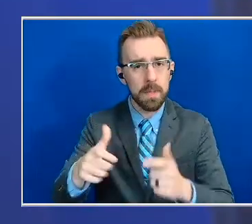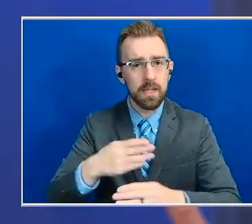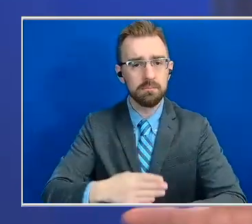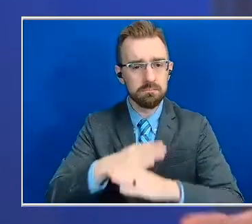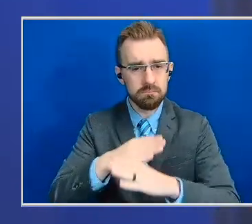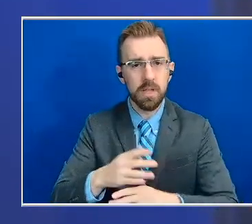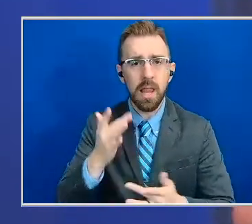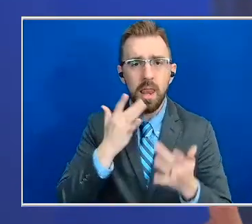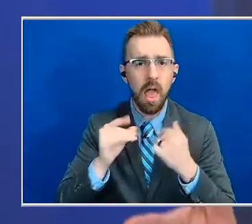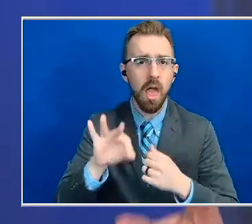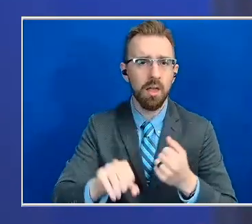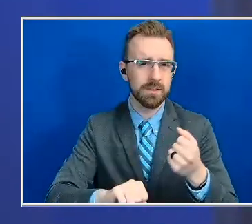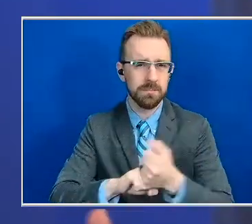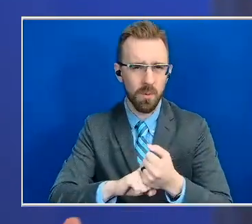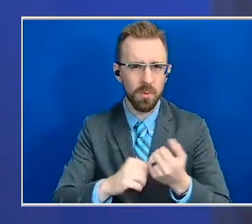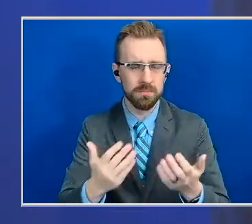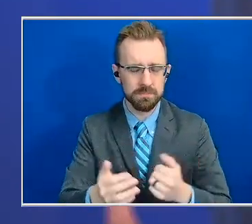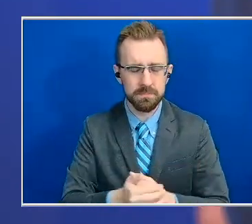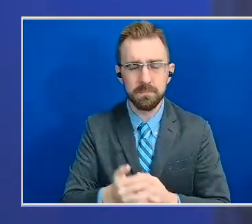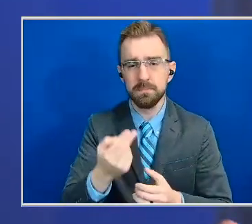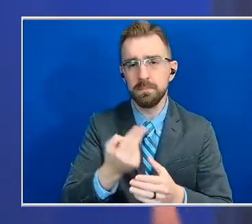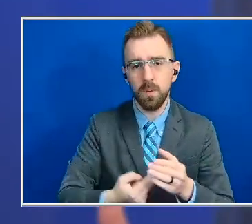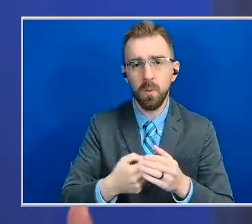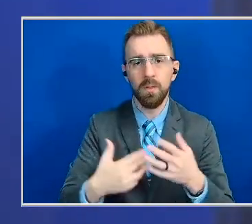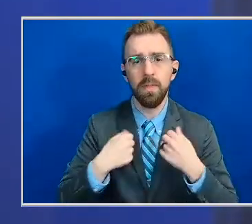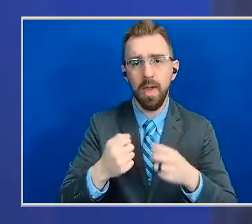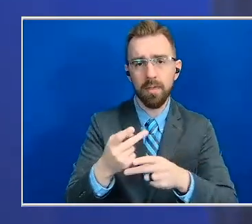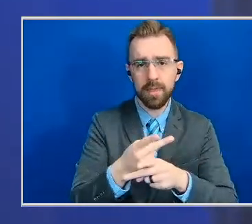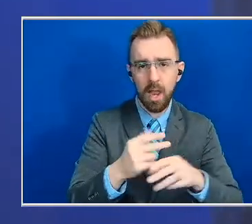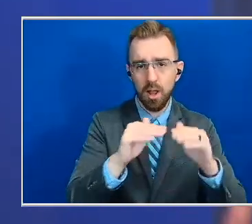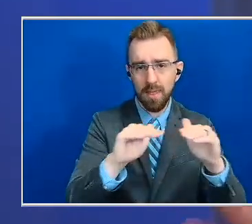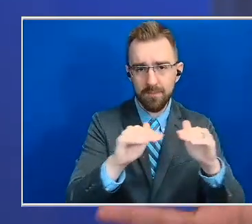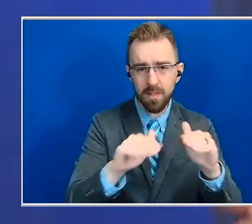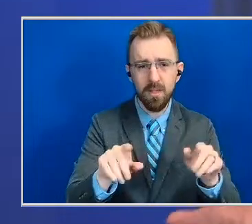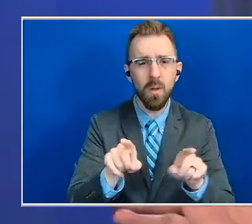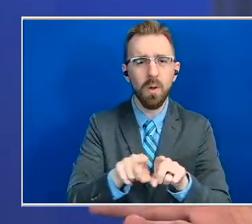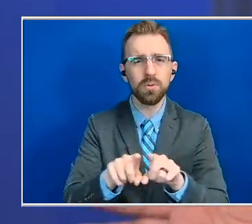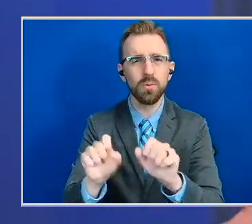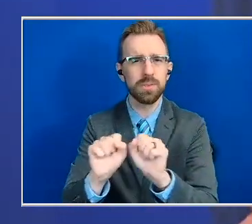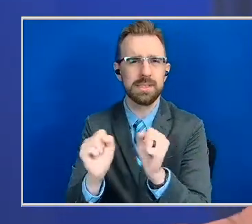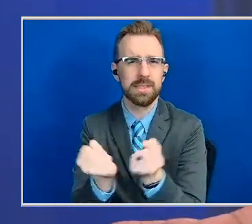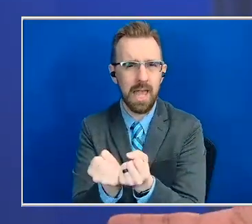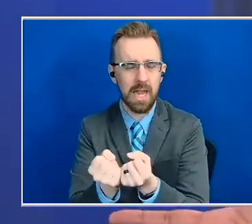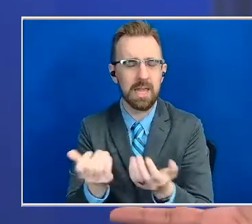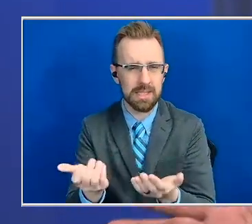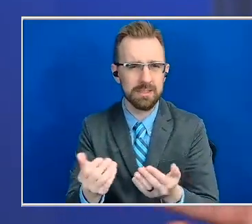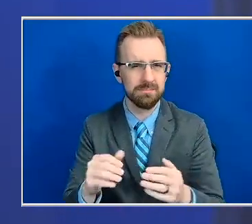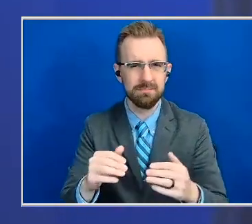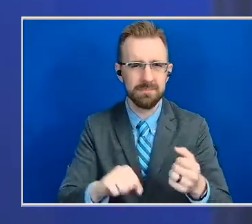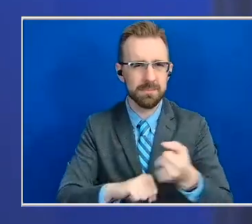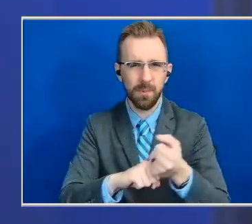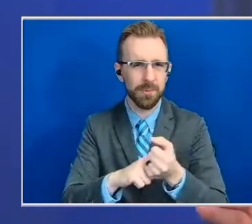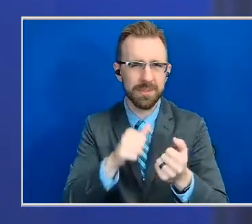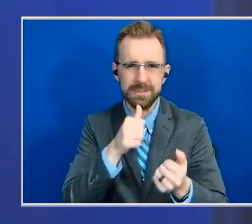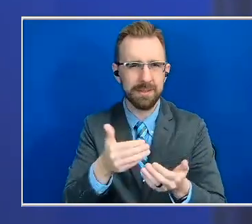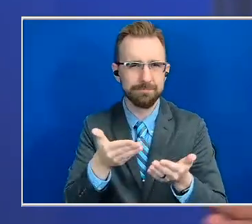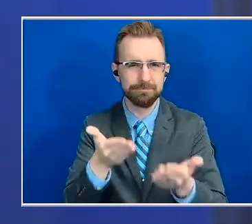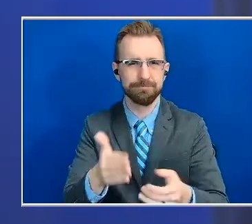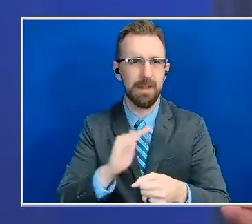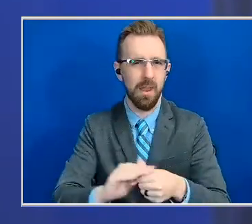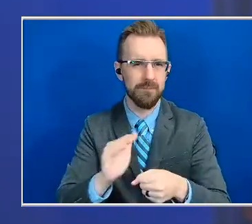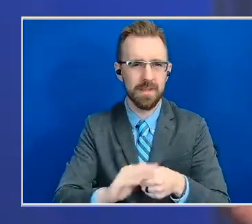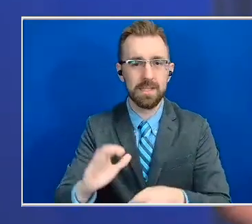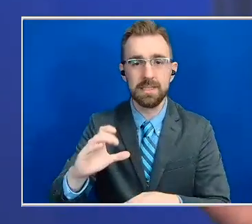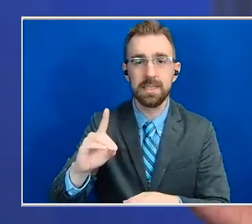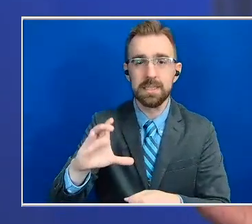support, both at a healthcare level as well as a society level. So just to kind of put that into perspective, CDC puts out report